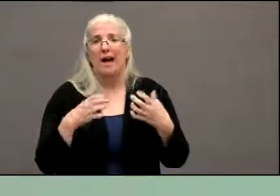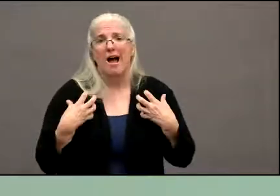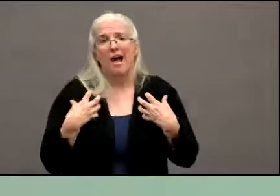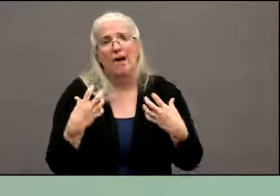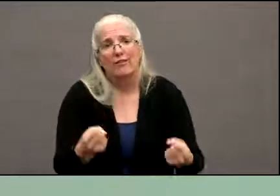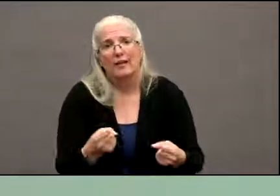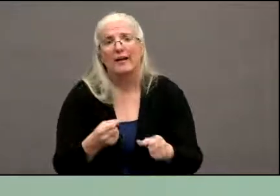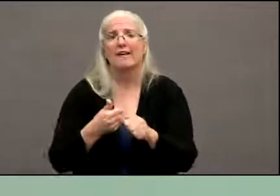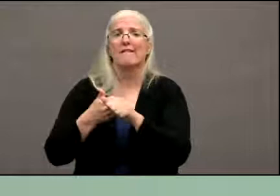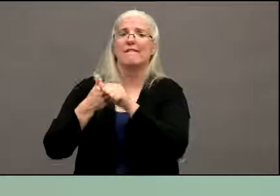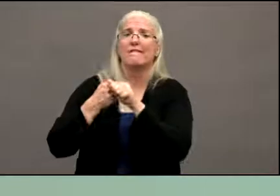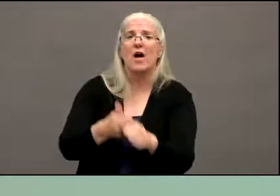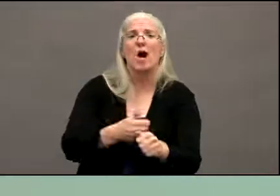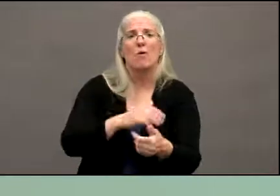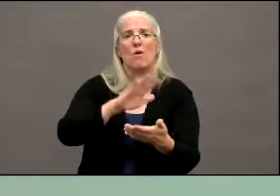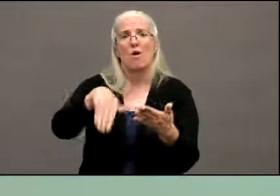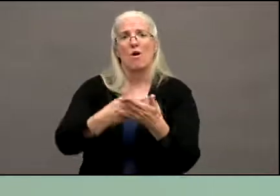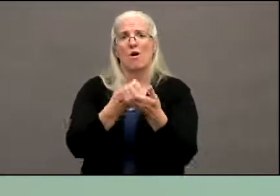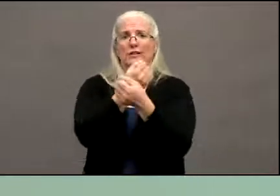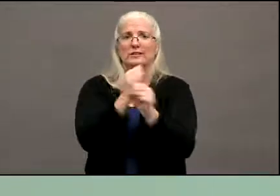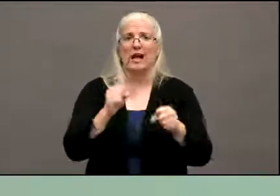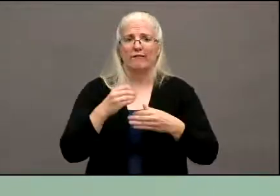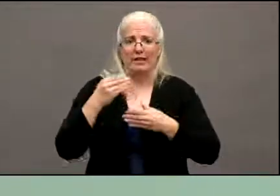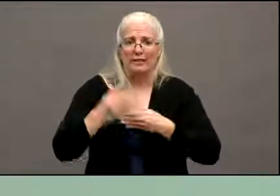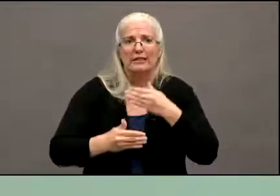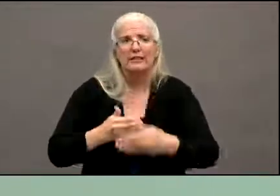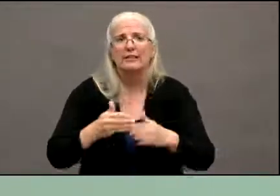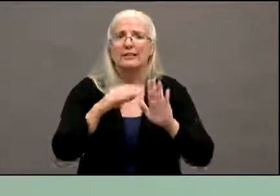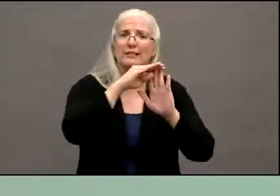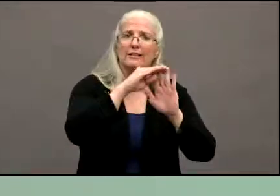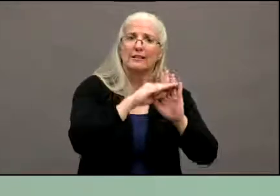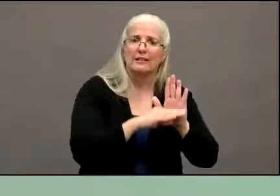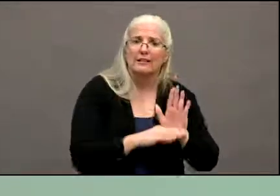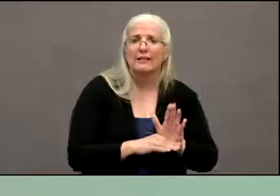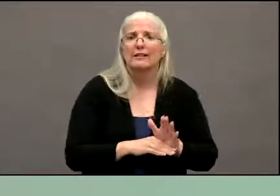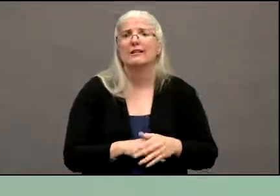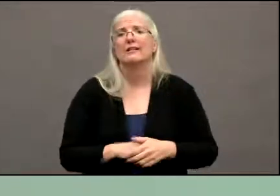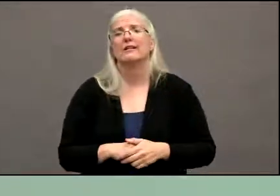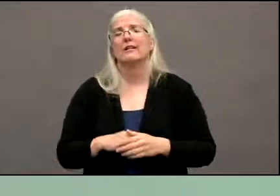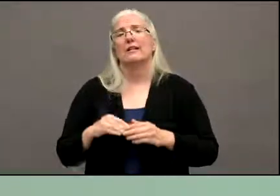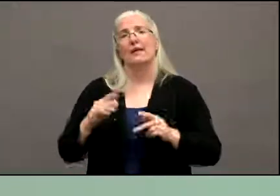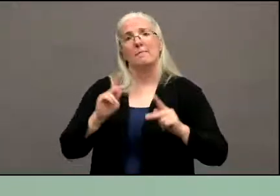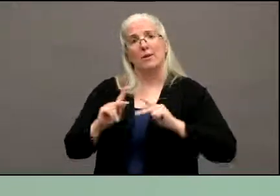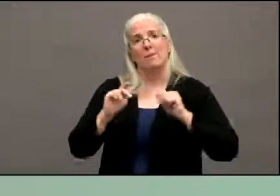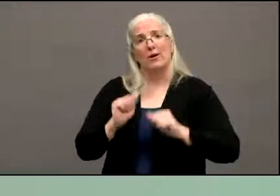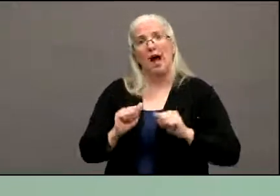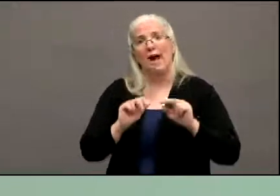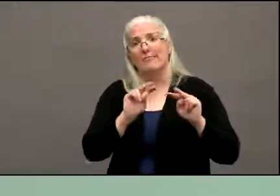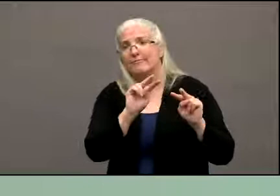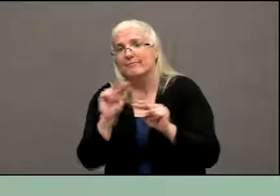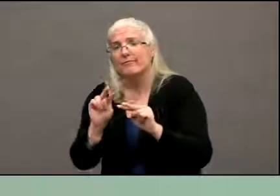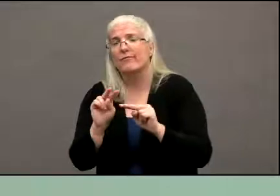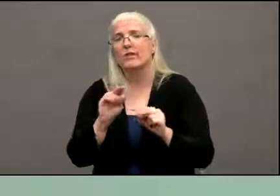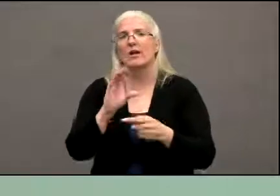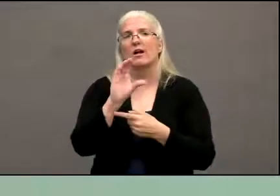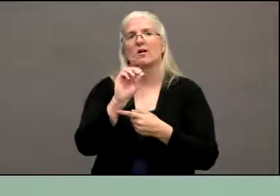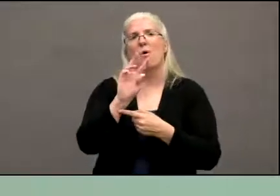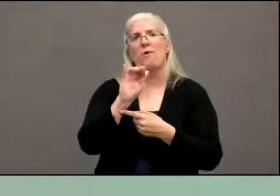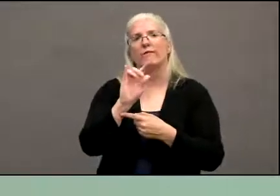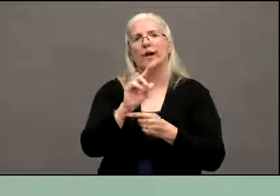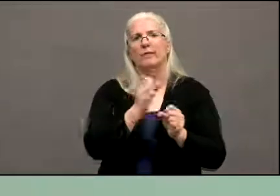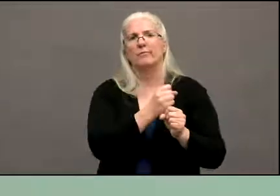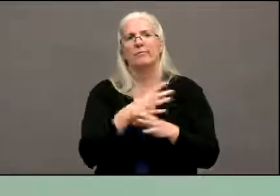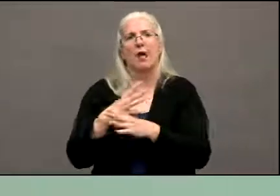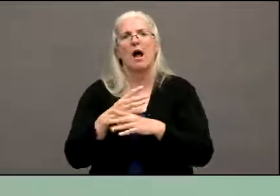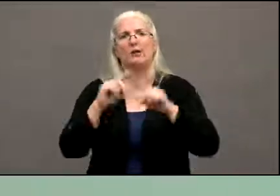guidelines. Customers look for the COVID prepared sign when entering a business. That sign,